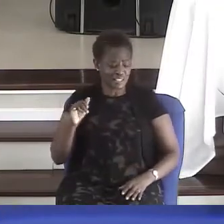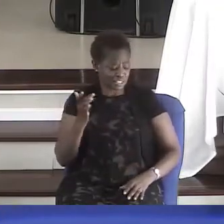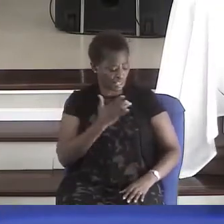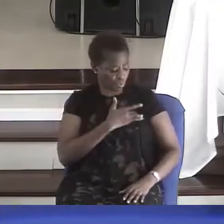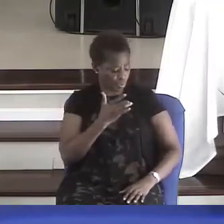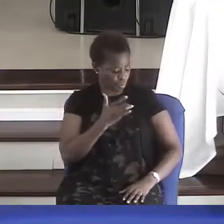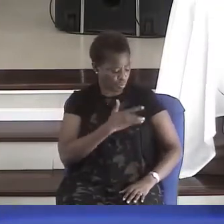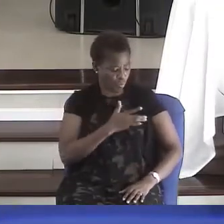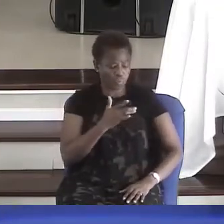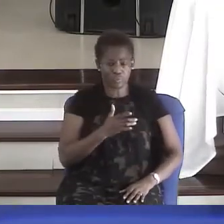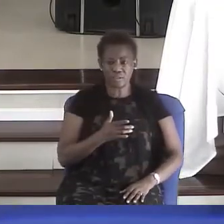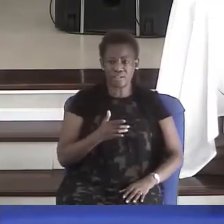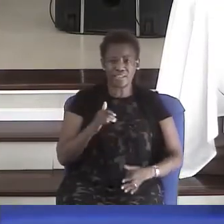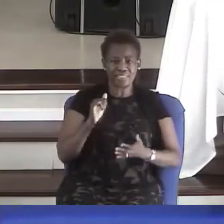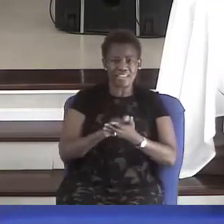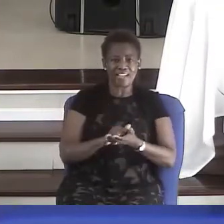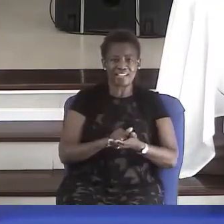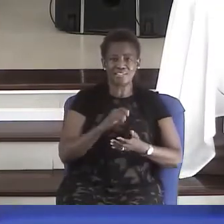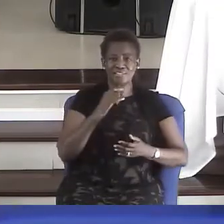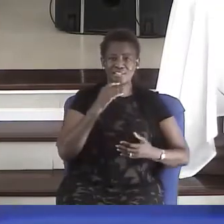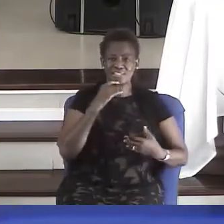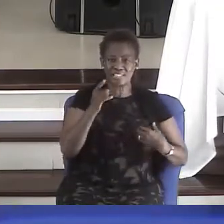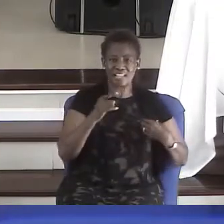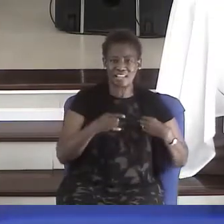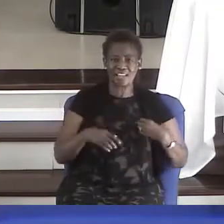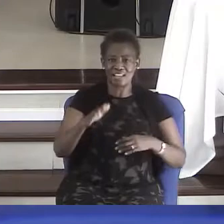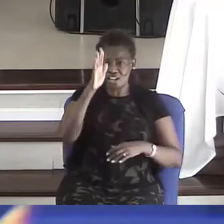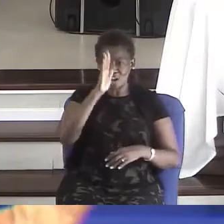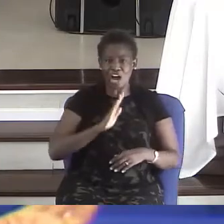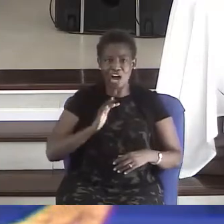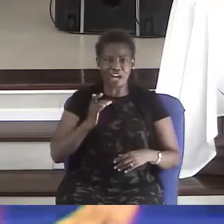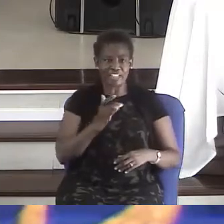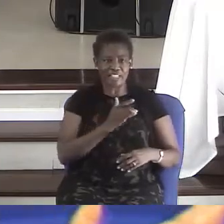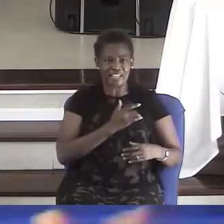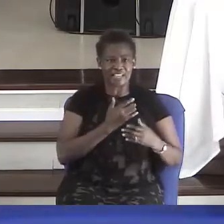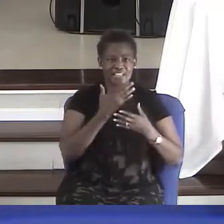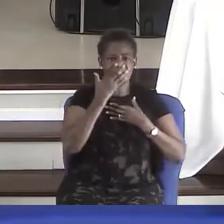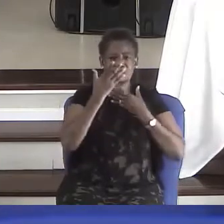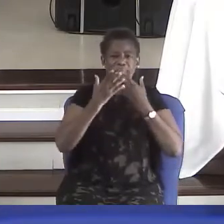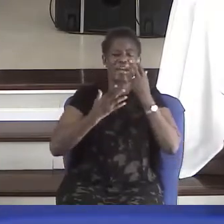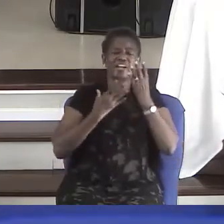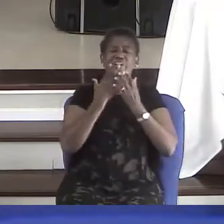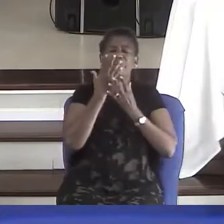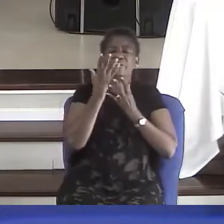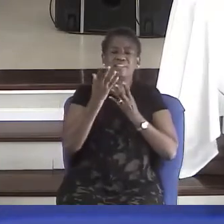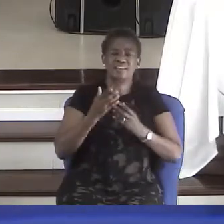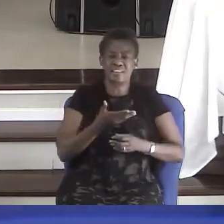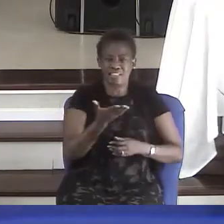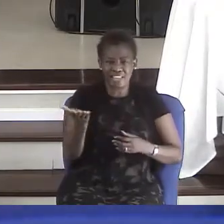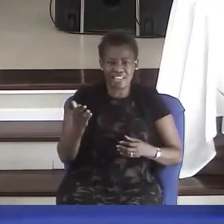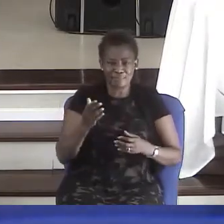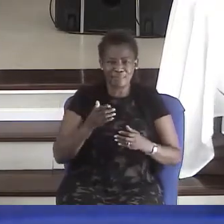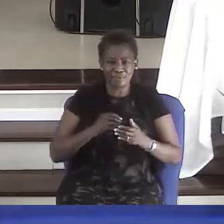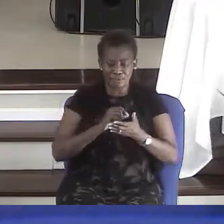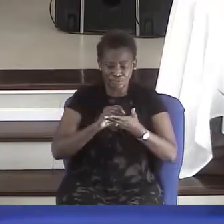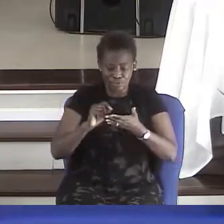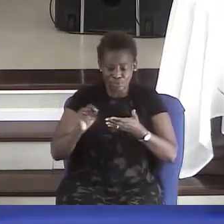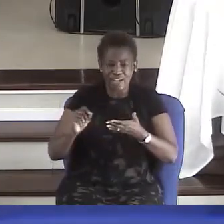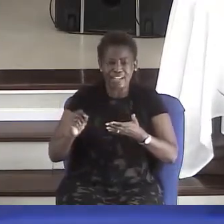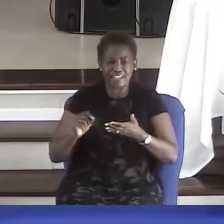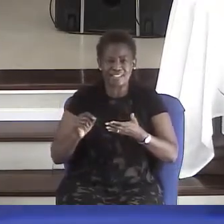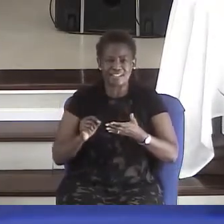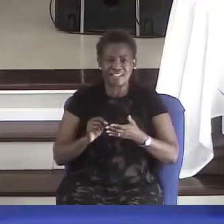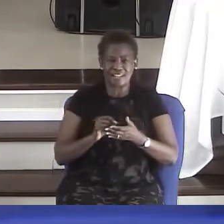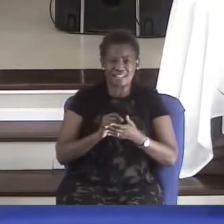inspired them to write. And inspiration is talking about the conscious outbreathing of God into